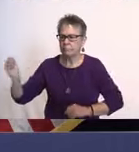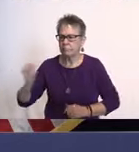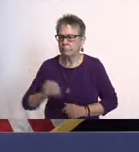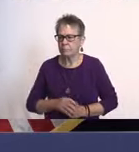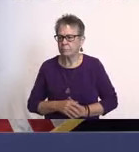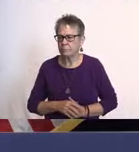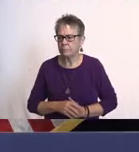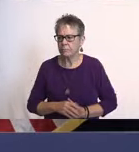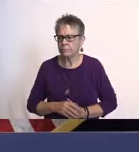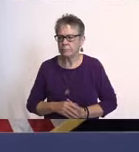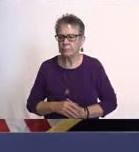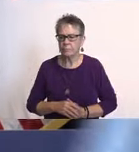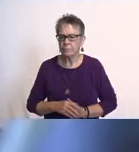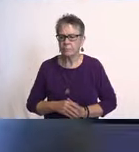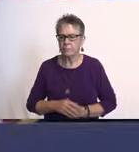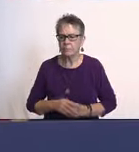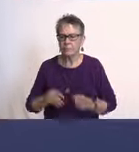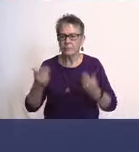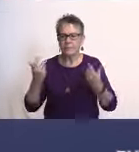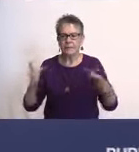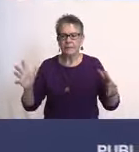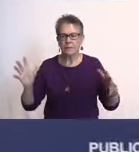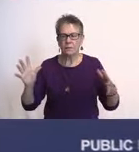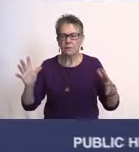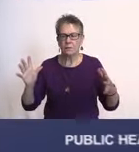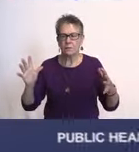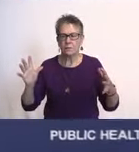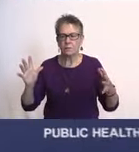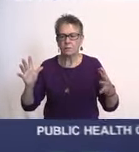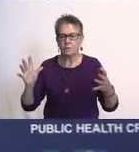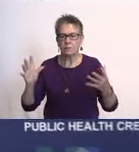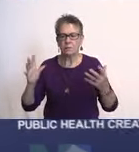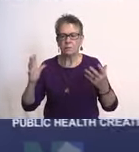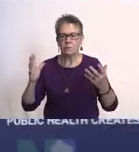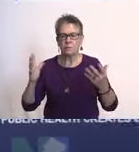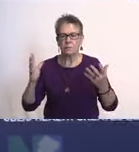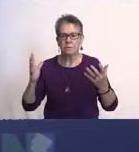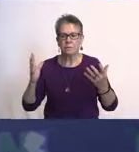We're out of here. so I'll talk to you. I'm gonna go back to